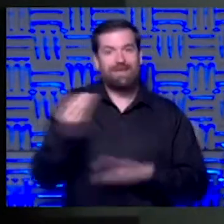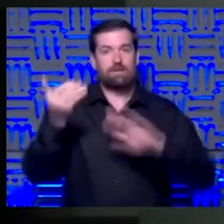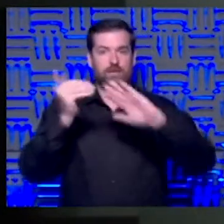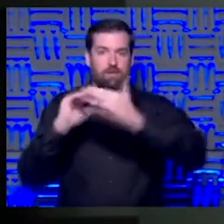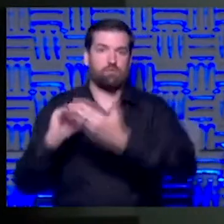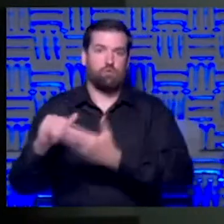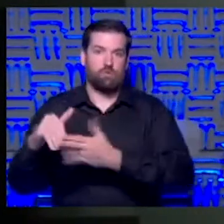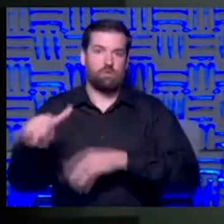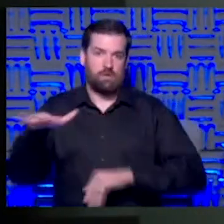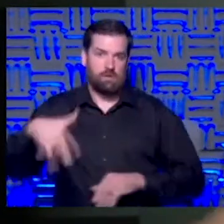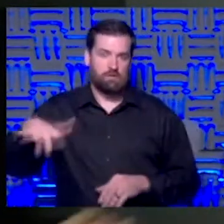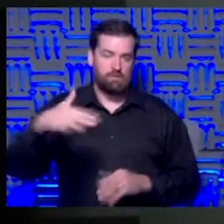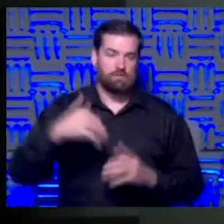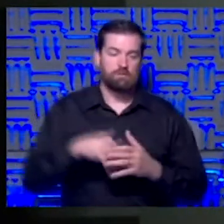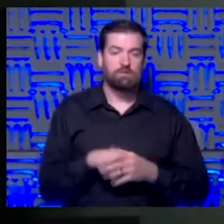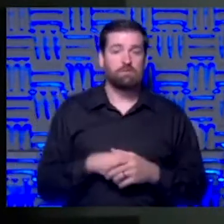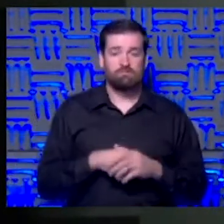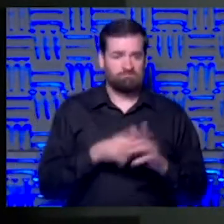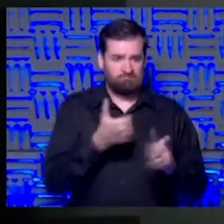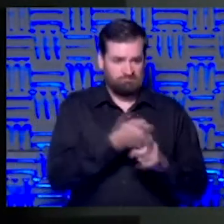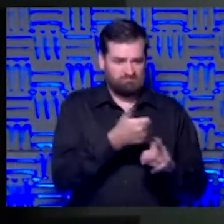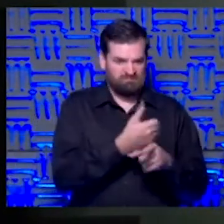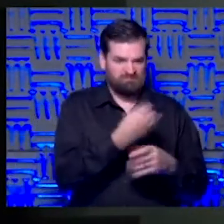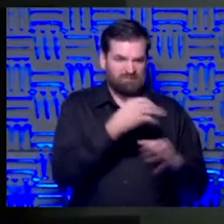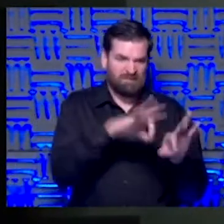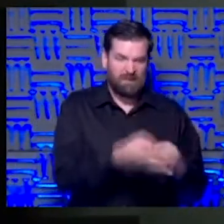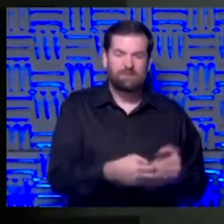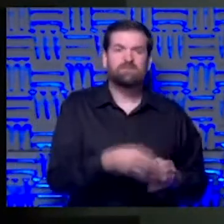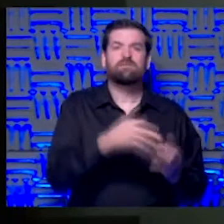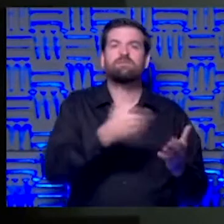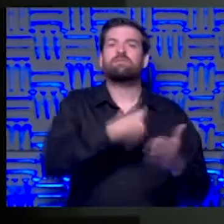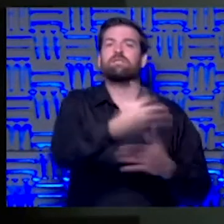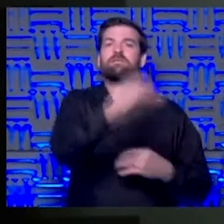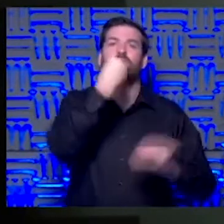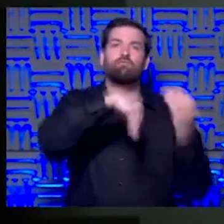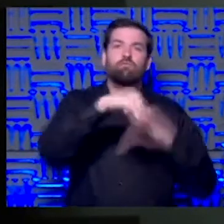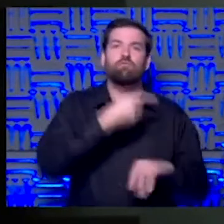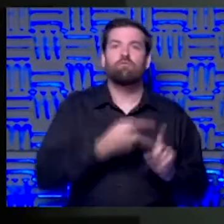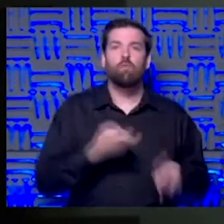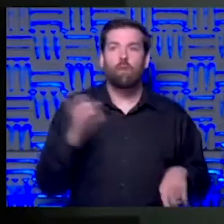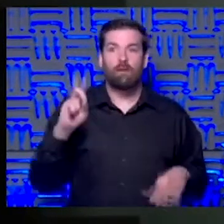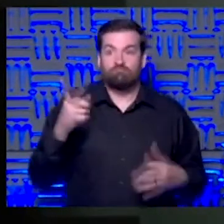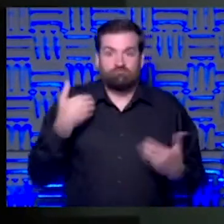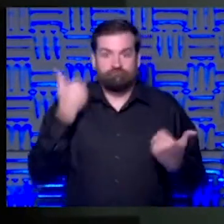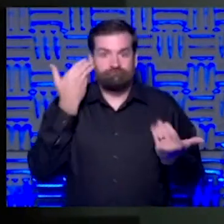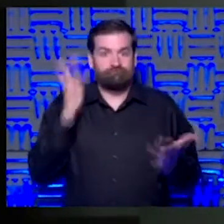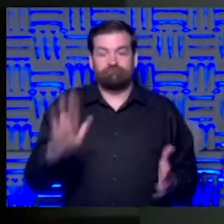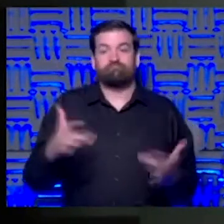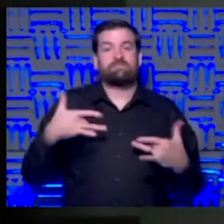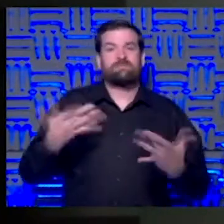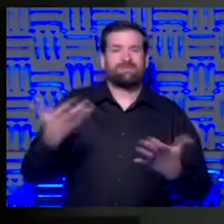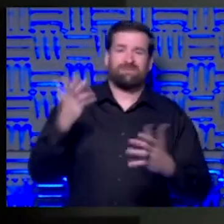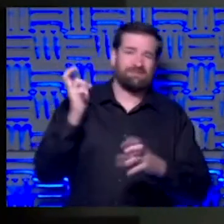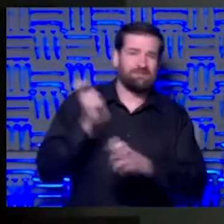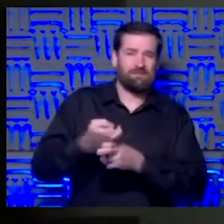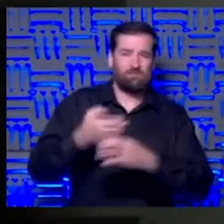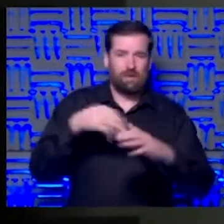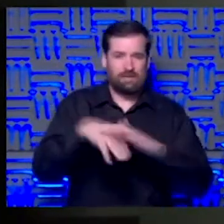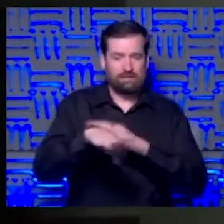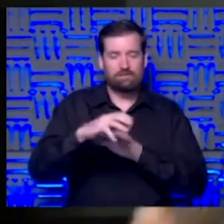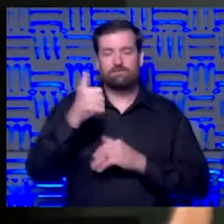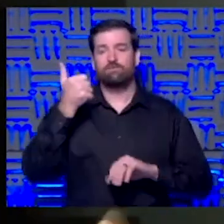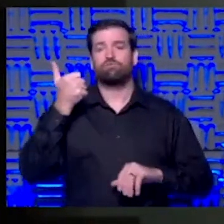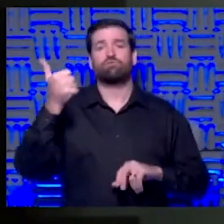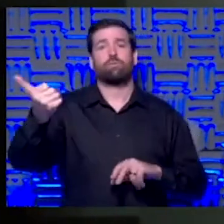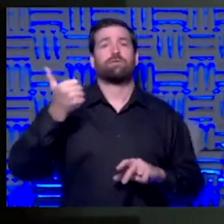people and families, they don't know where their next meal is coming from. The services we generally and traditionally have provided are harder to access.